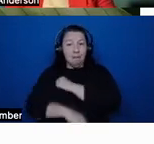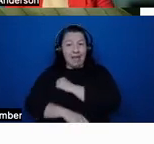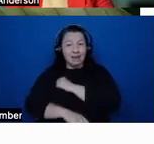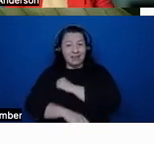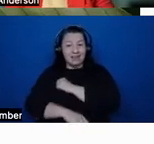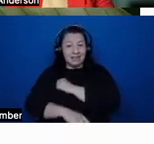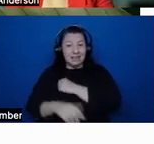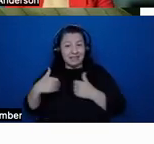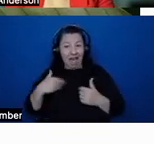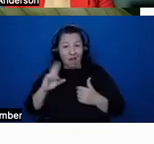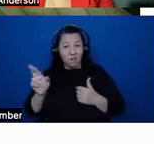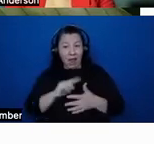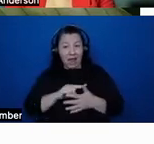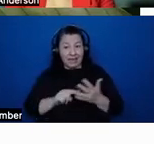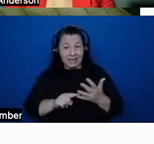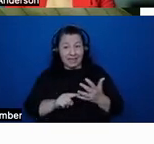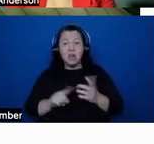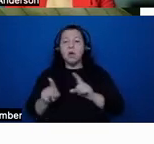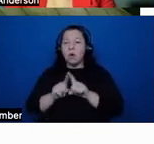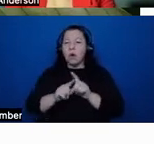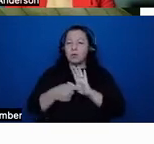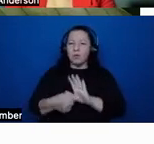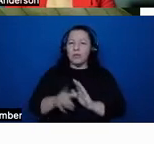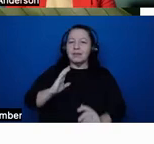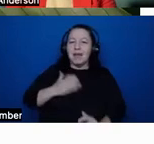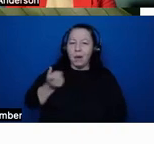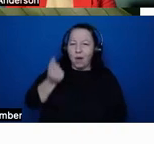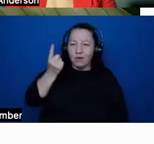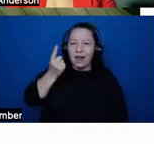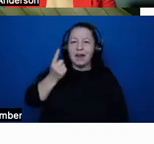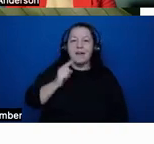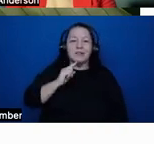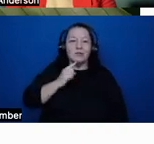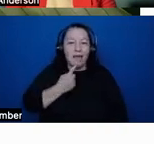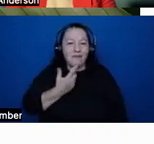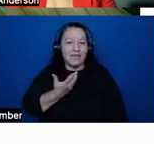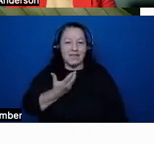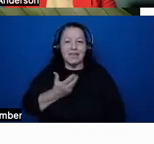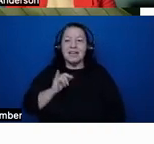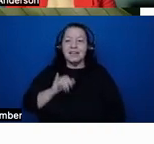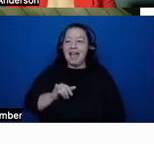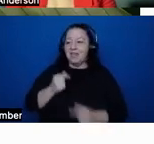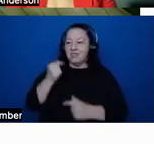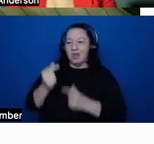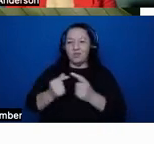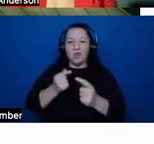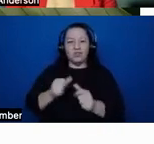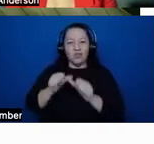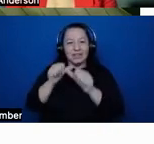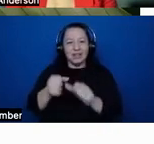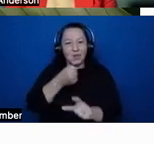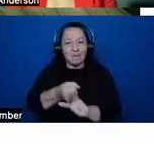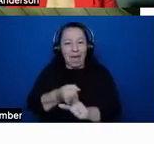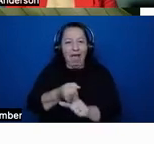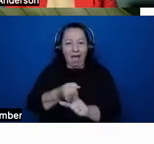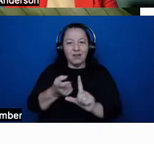available also reflect our understanding of the gravity, you know, the intergenerational even effects of violence.